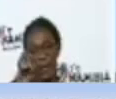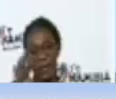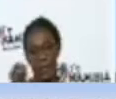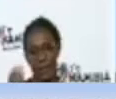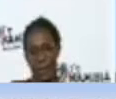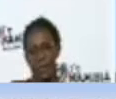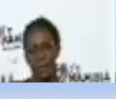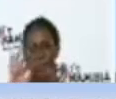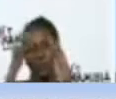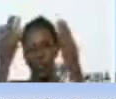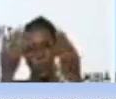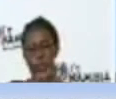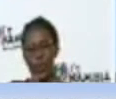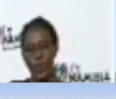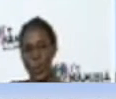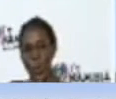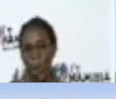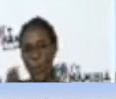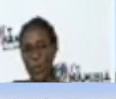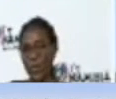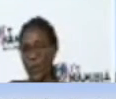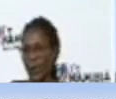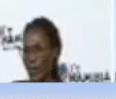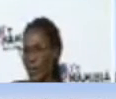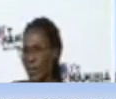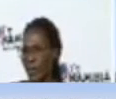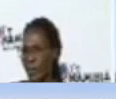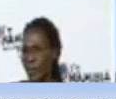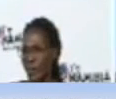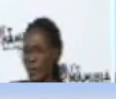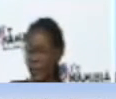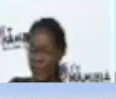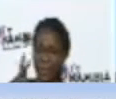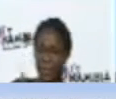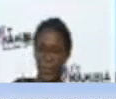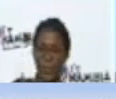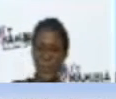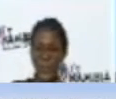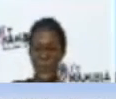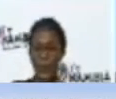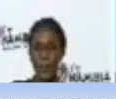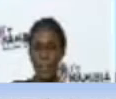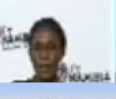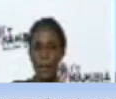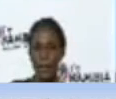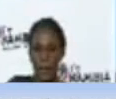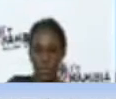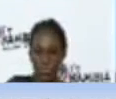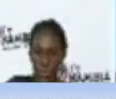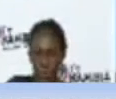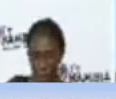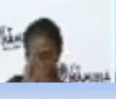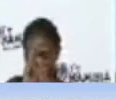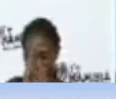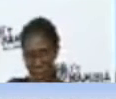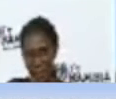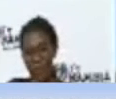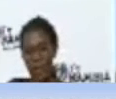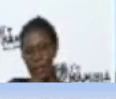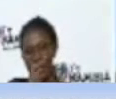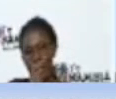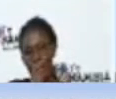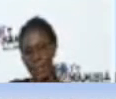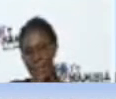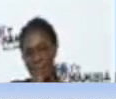the media from attacks on their independence, and to pay tribute to journalists who